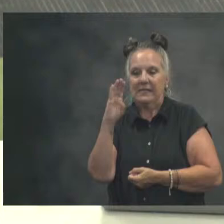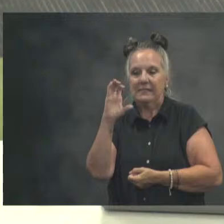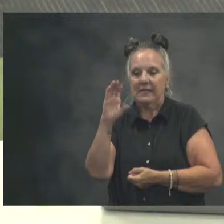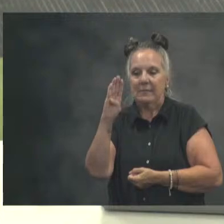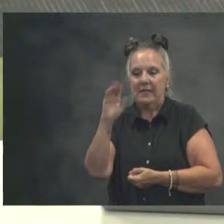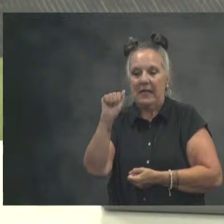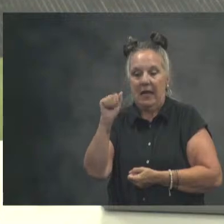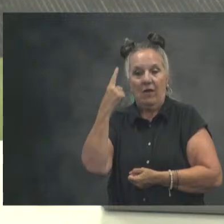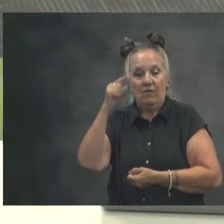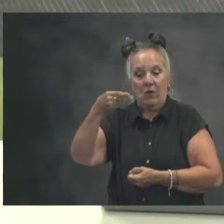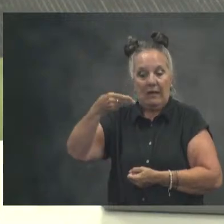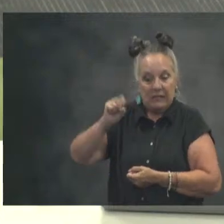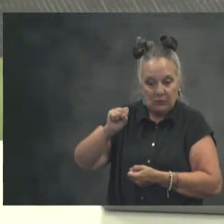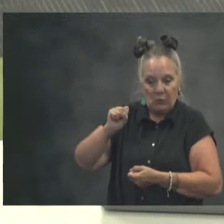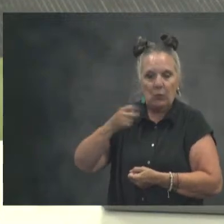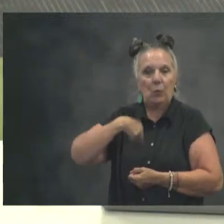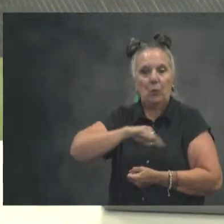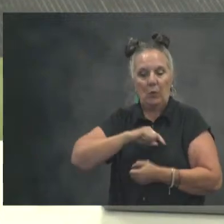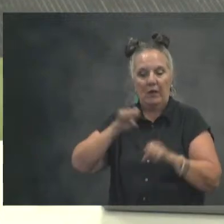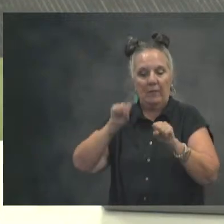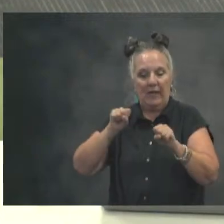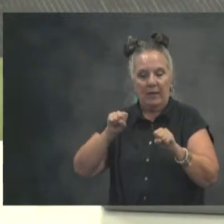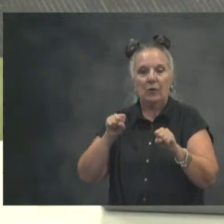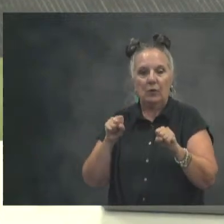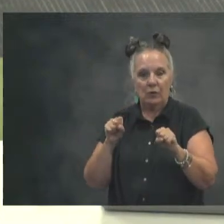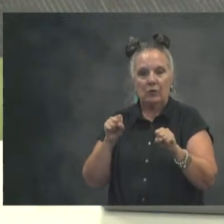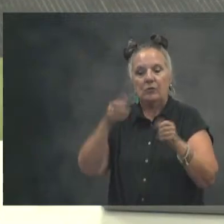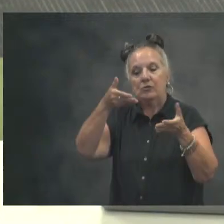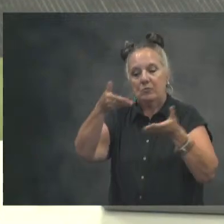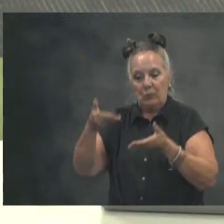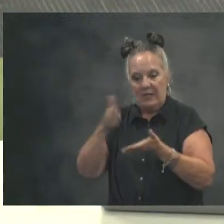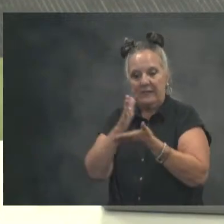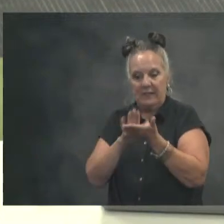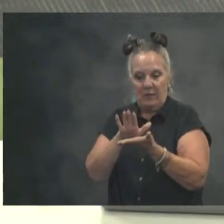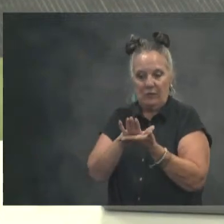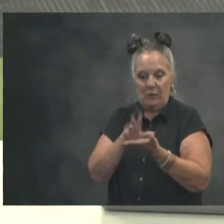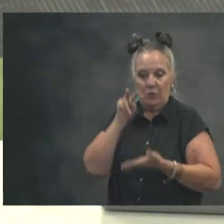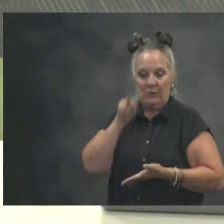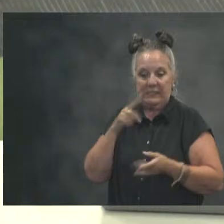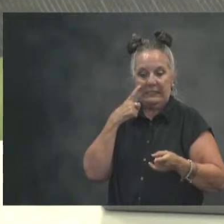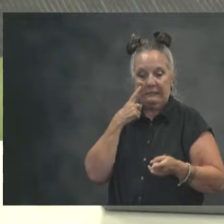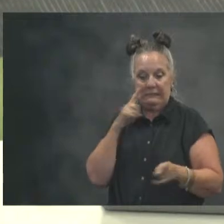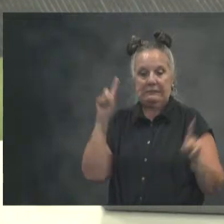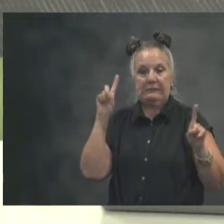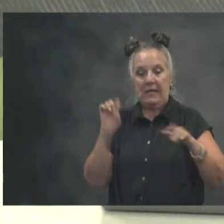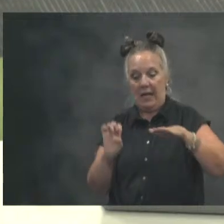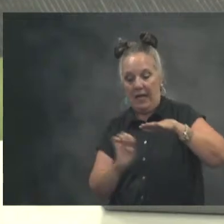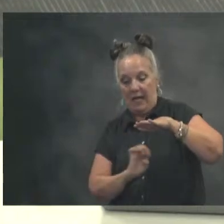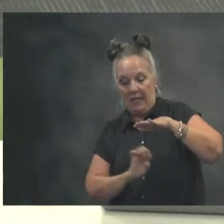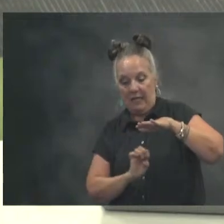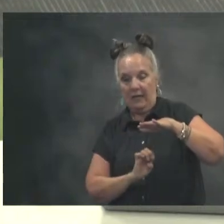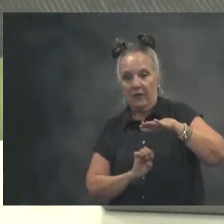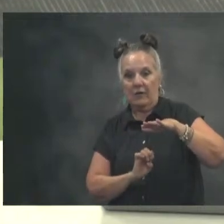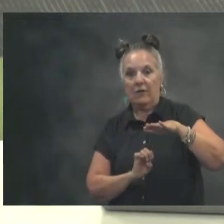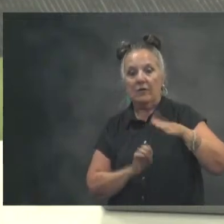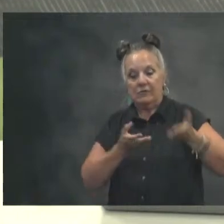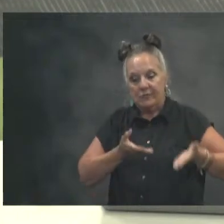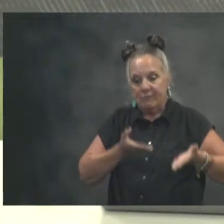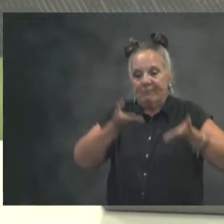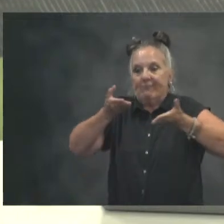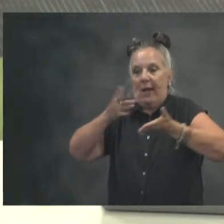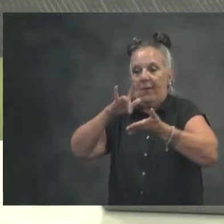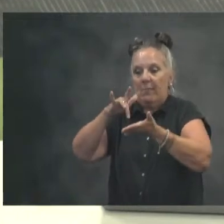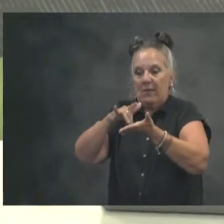dedicated to secondary. So we will be able to bring some of the skills that we're seeing and the successes that we're seeing in our elementary schools to our middle